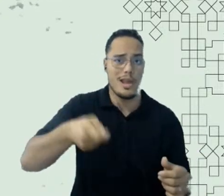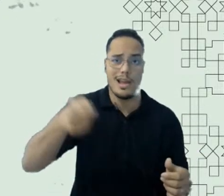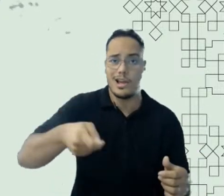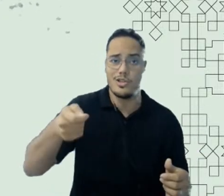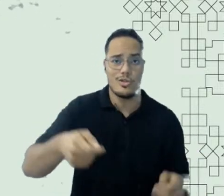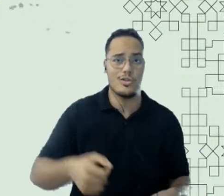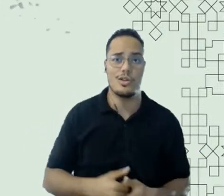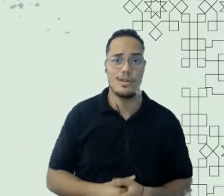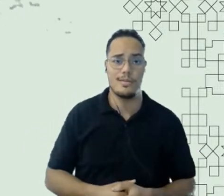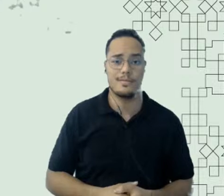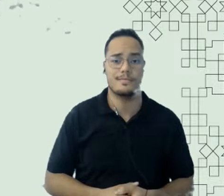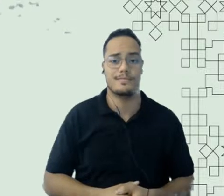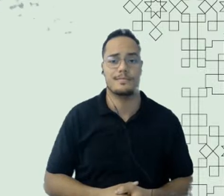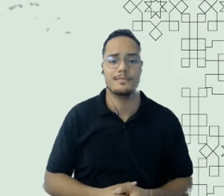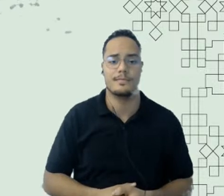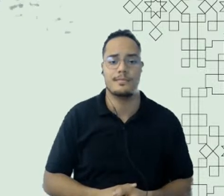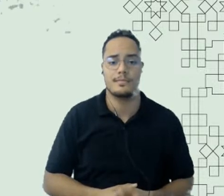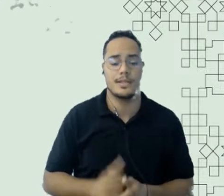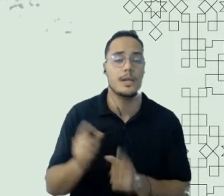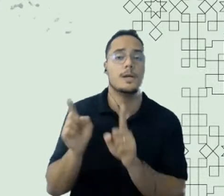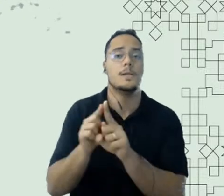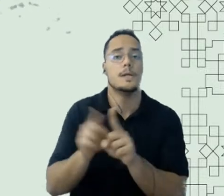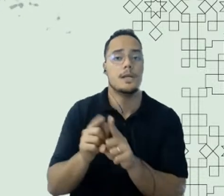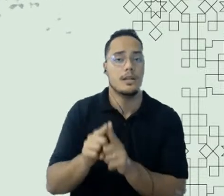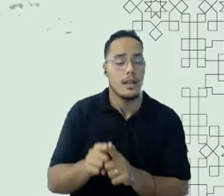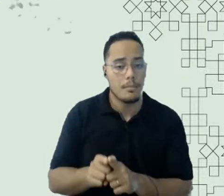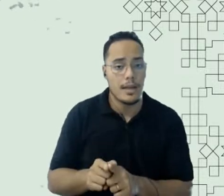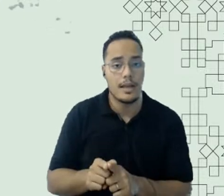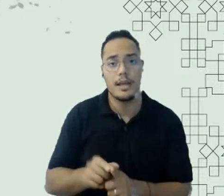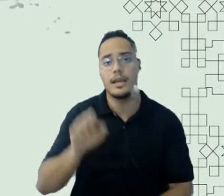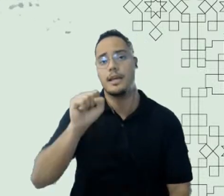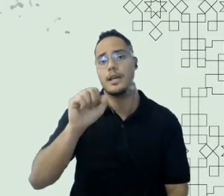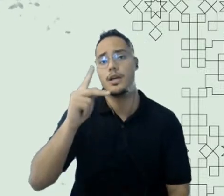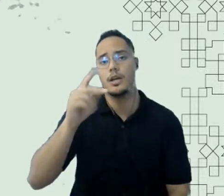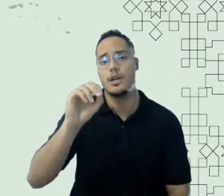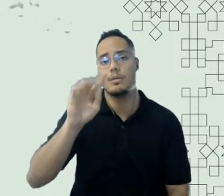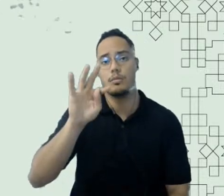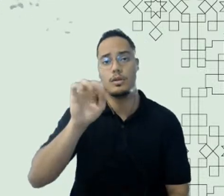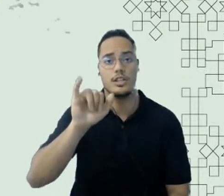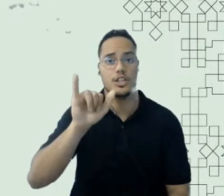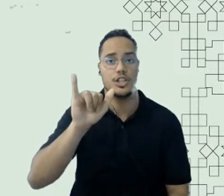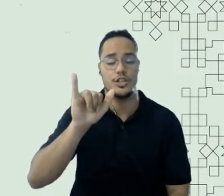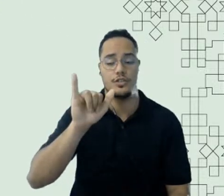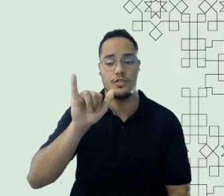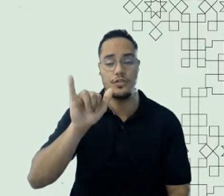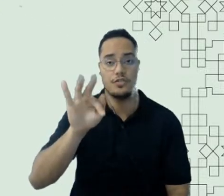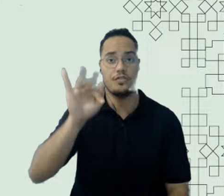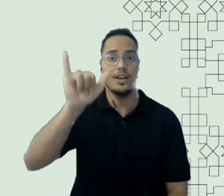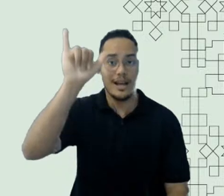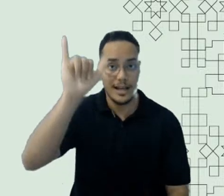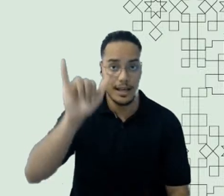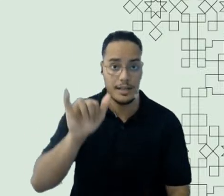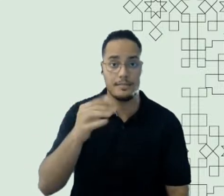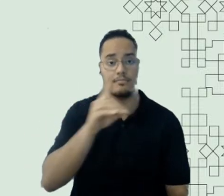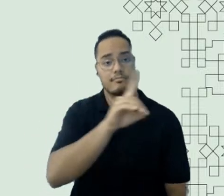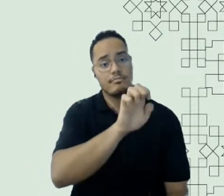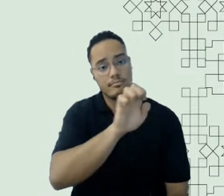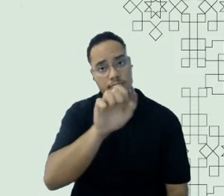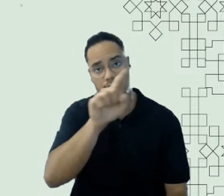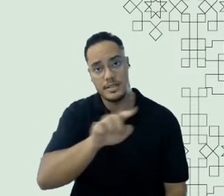for Spotify or Deezer, even though, they will have some sort of big licensing